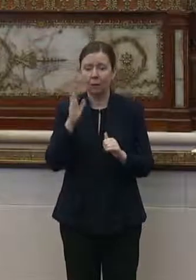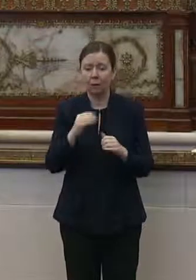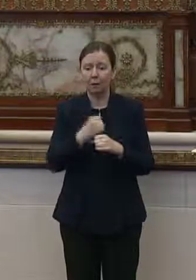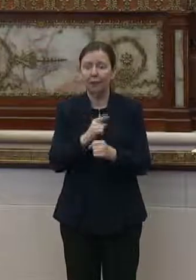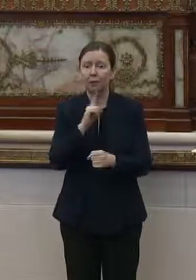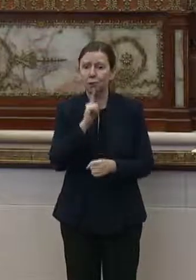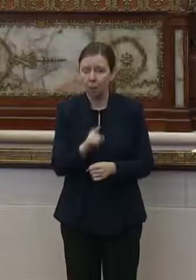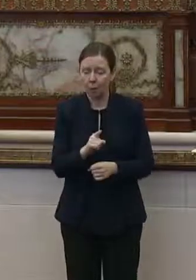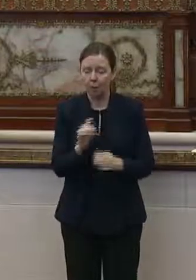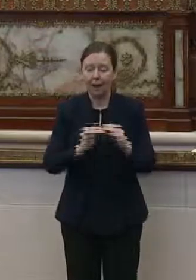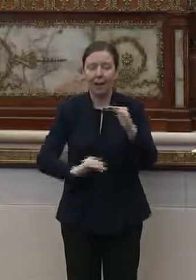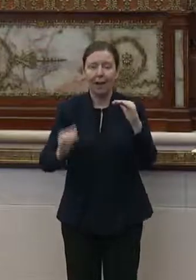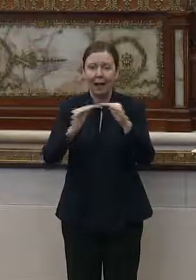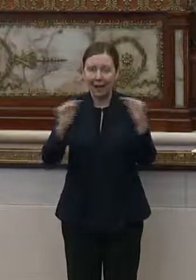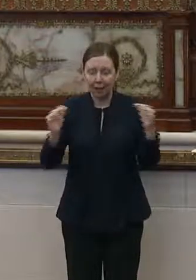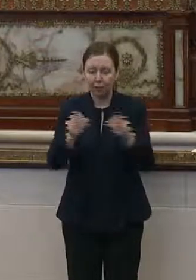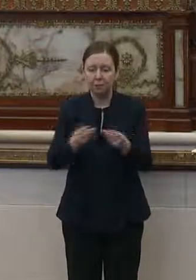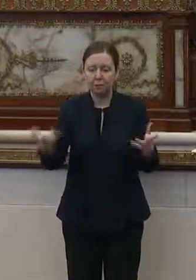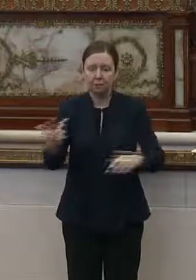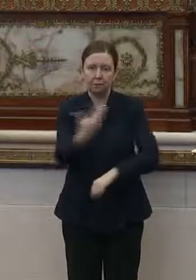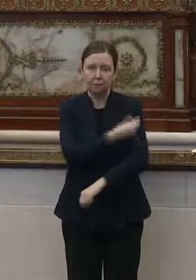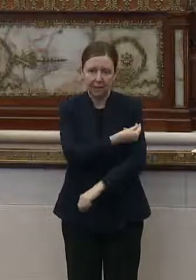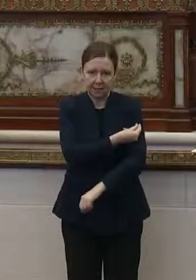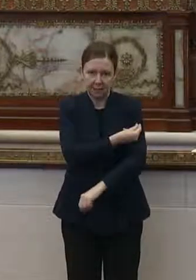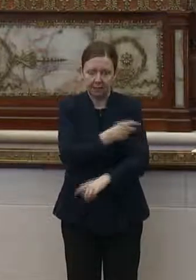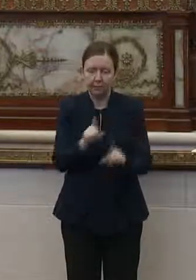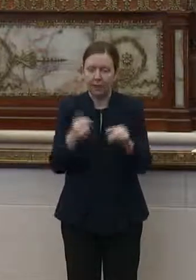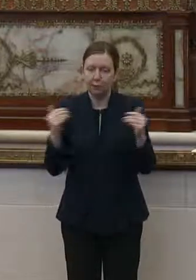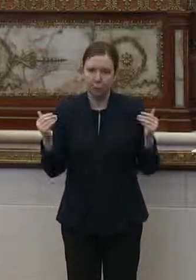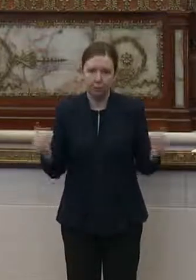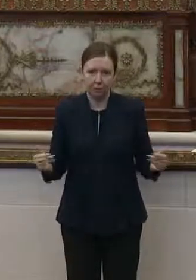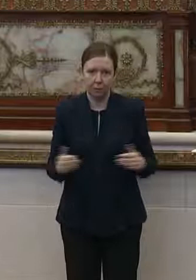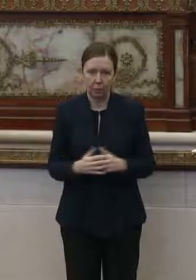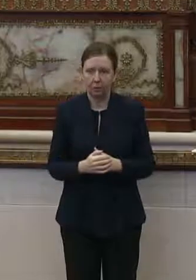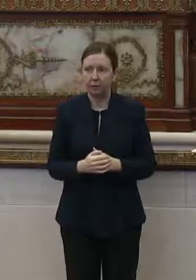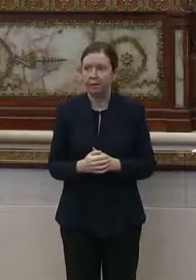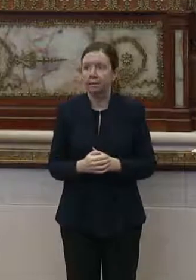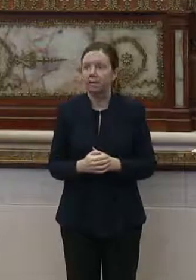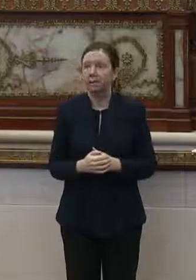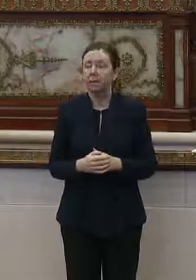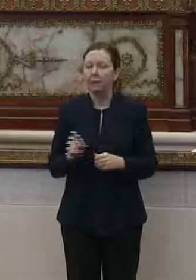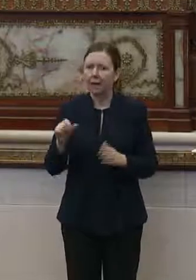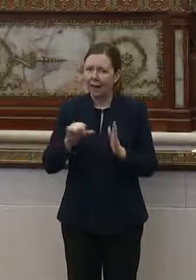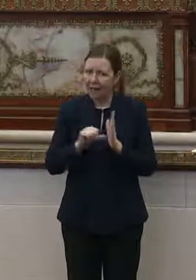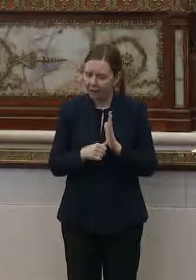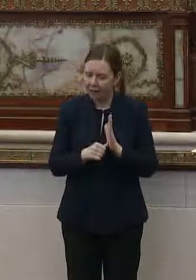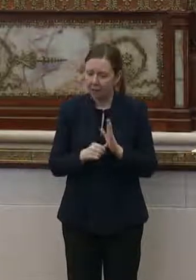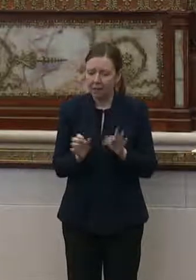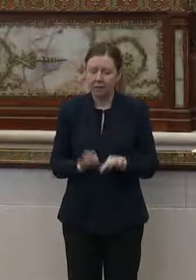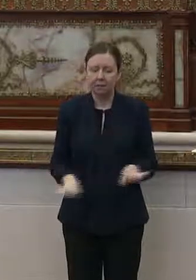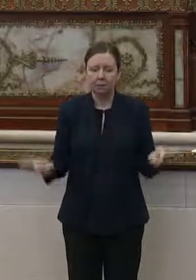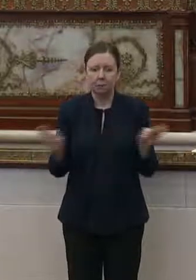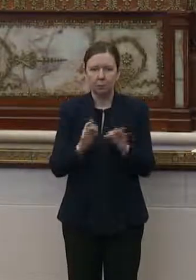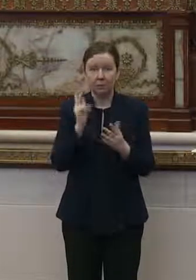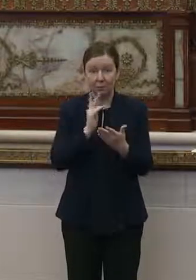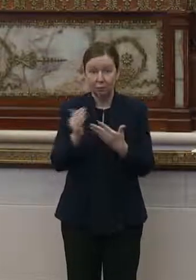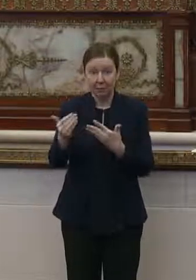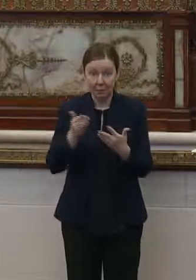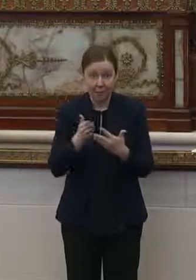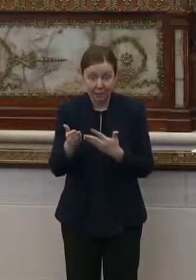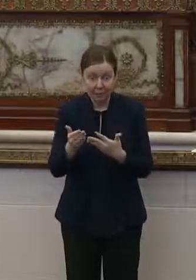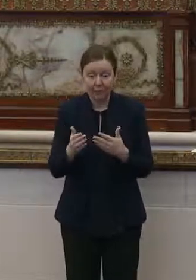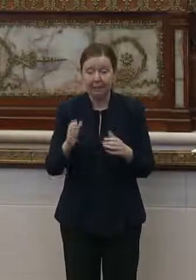ensure an equitable distribution of vaccines as we move forward. It should emphasize the importance of transparency